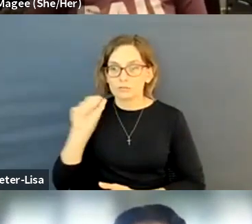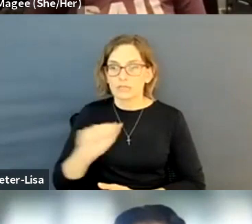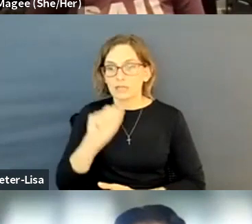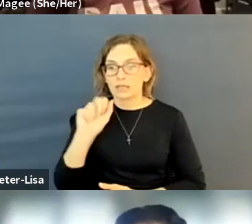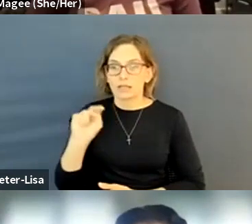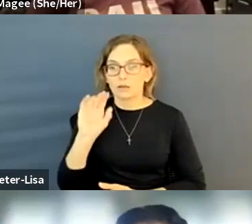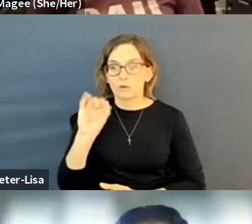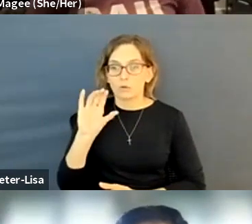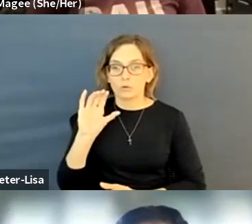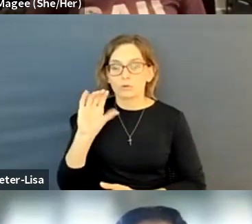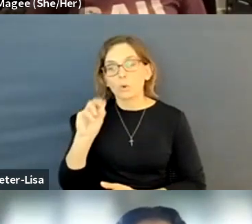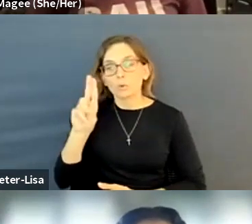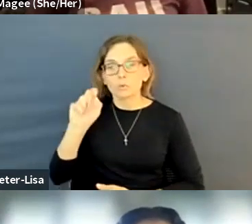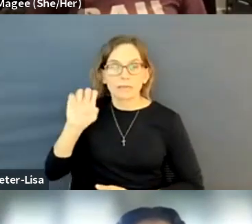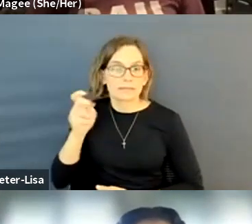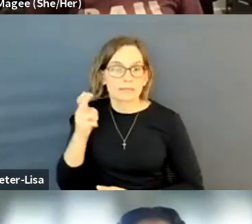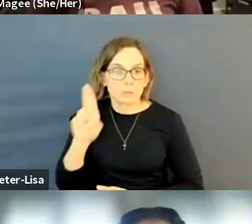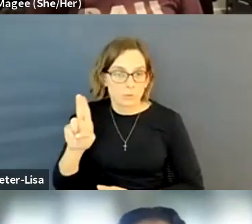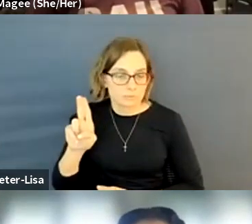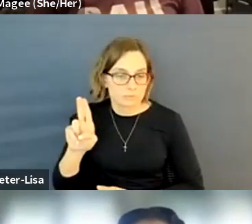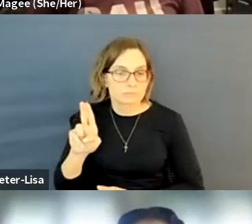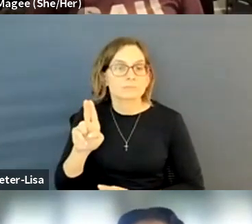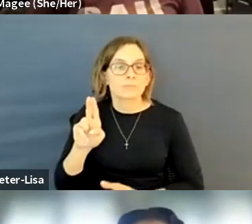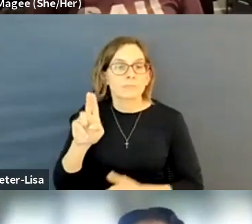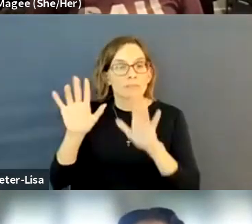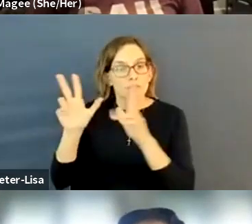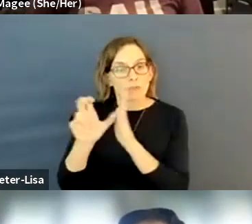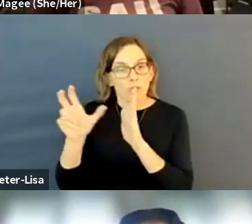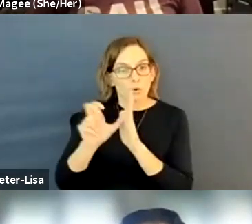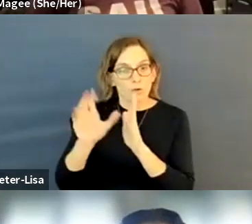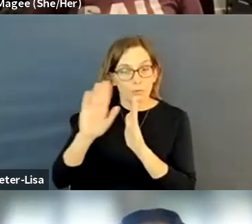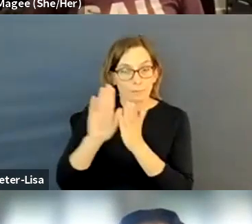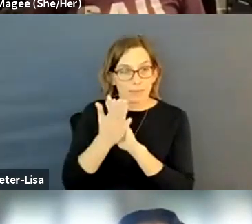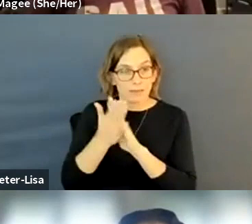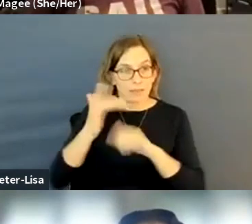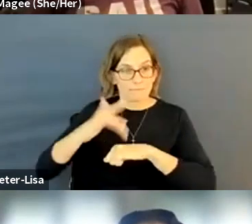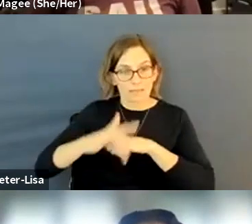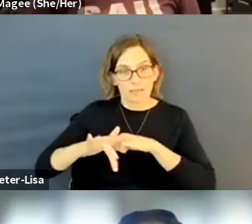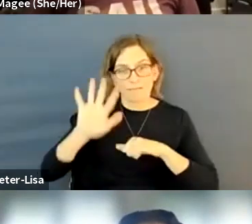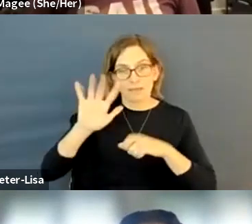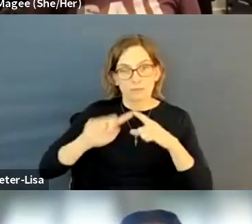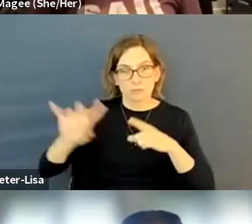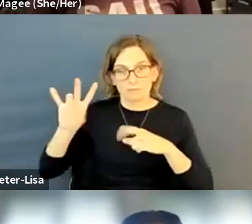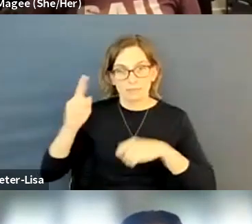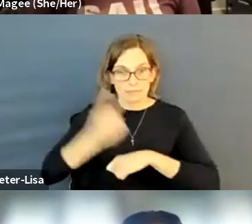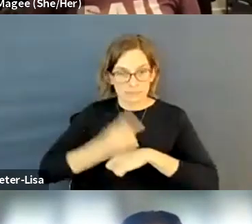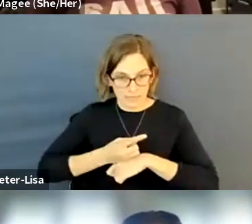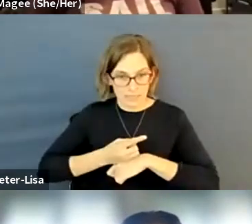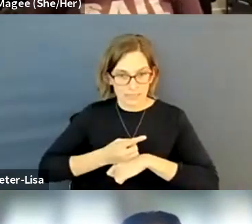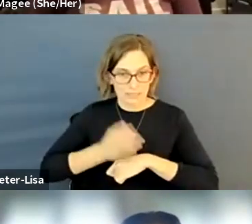ncorewebinars@ou.edu. So thank you very much. This recording is going to be made available in 5 to 7 days, and it's going to